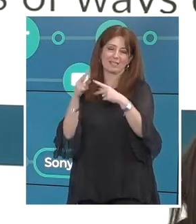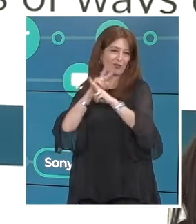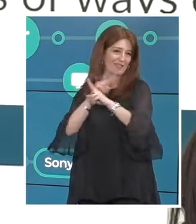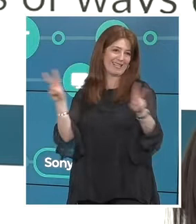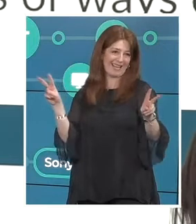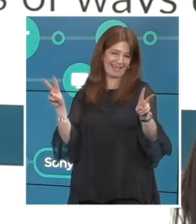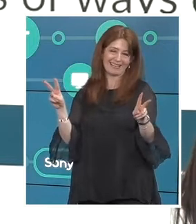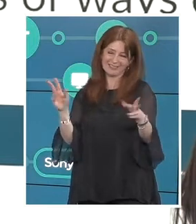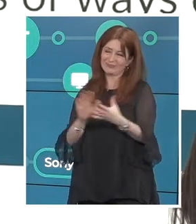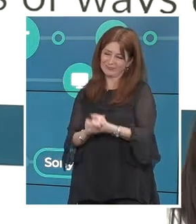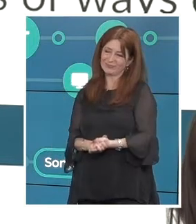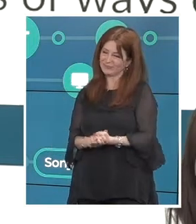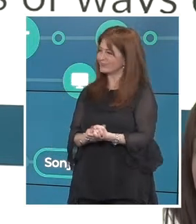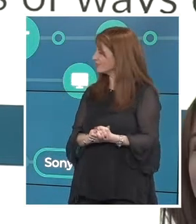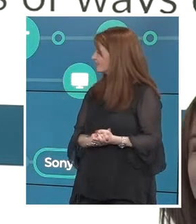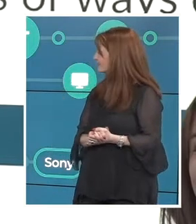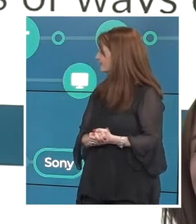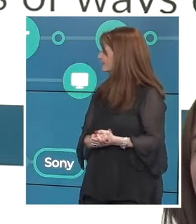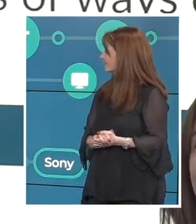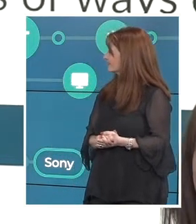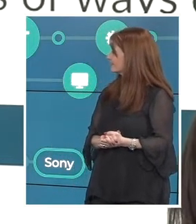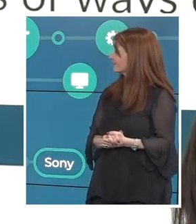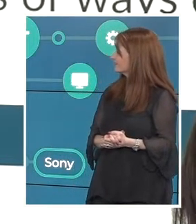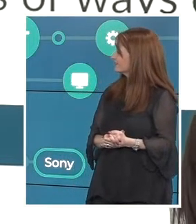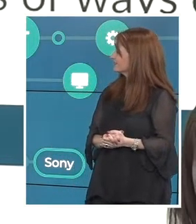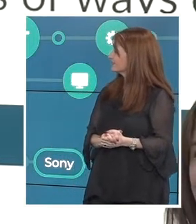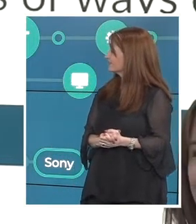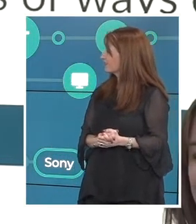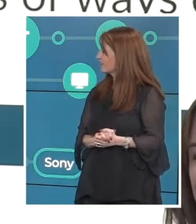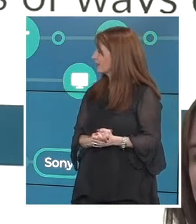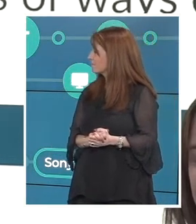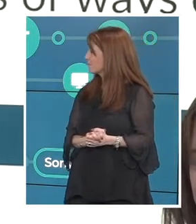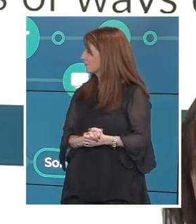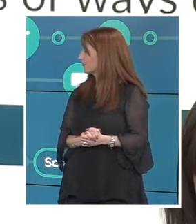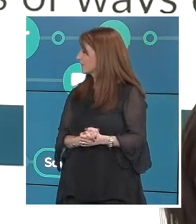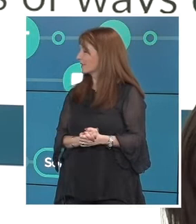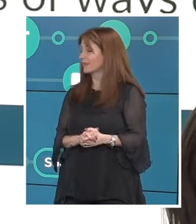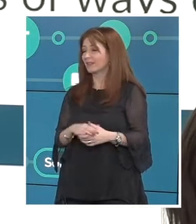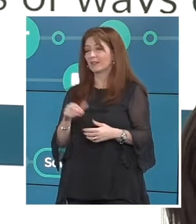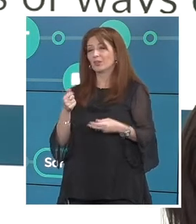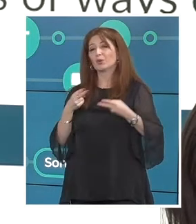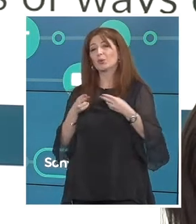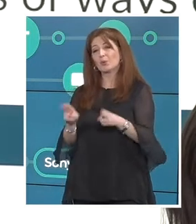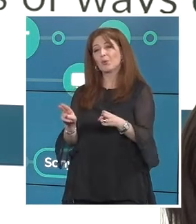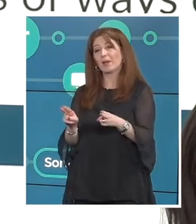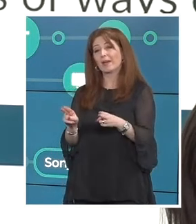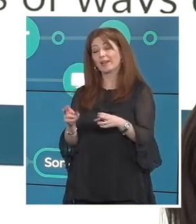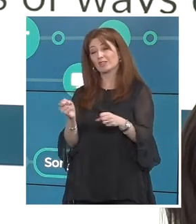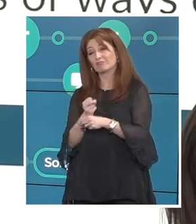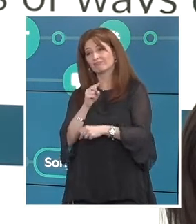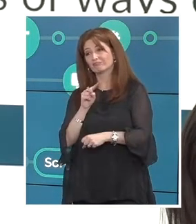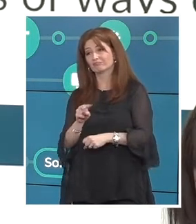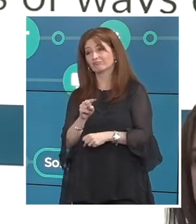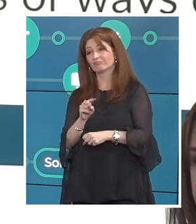Okay. Maybe. We've not got to the end yet. Okay. A good way to do that is rather